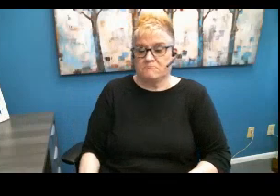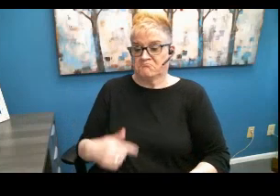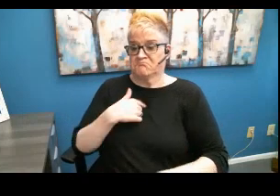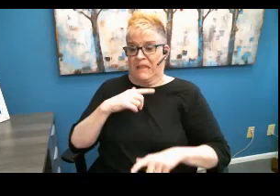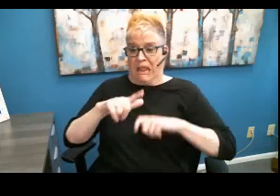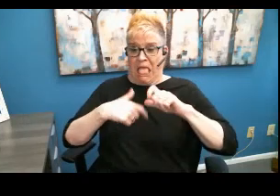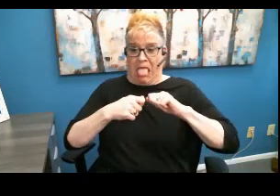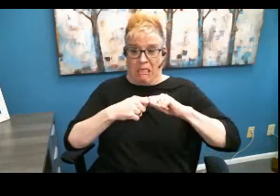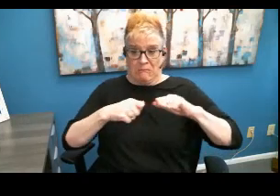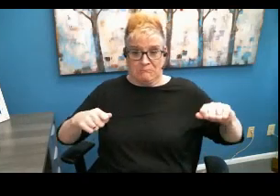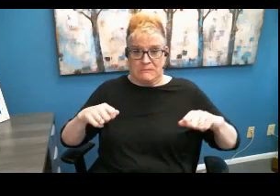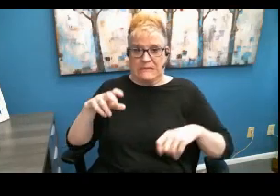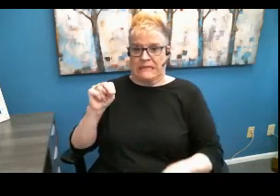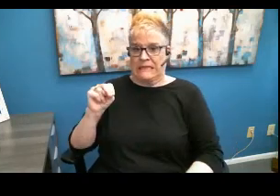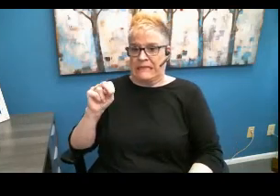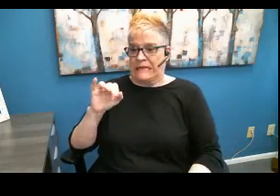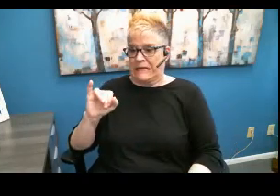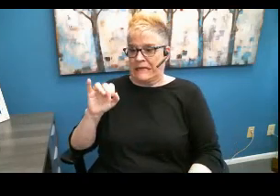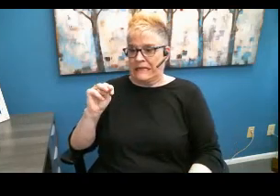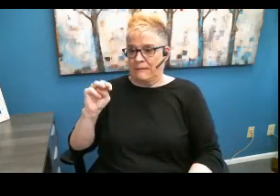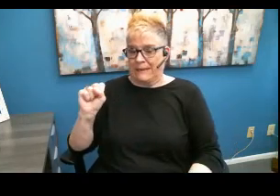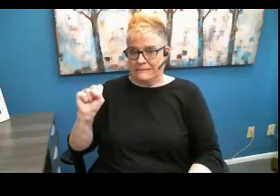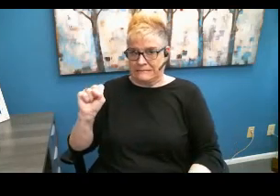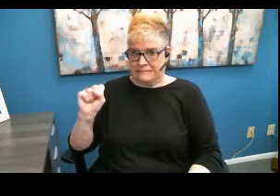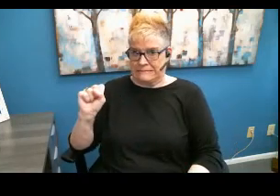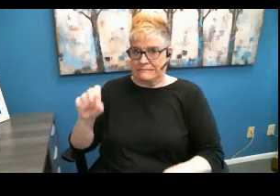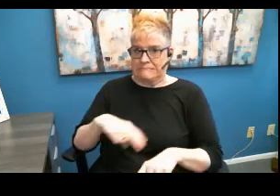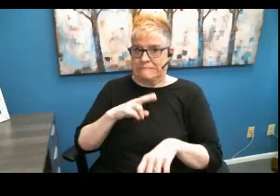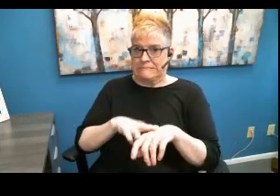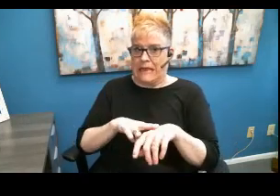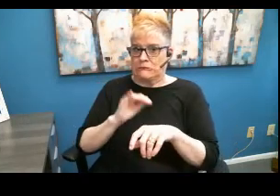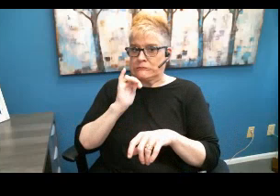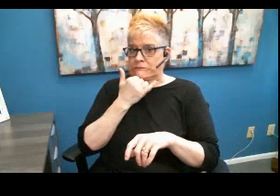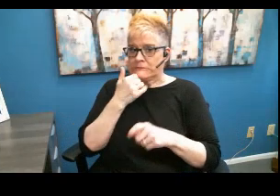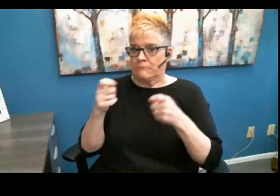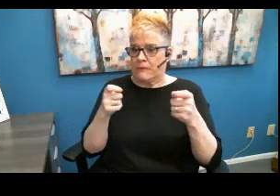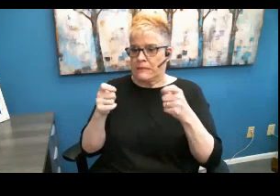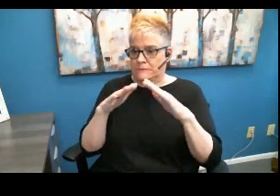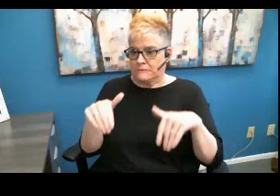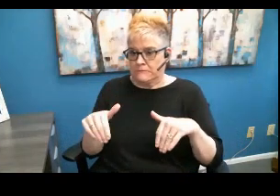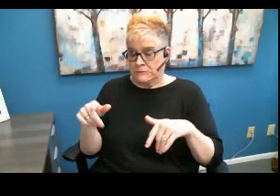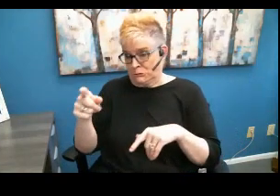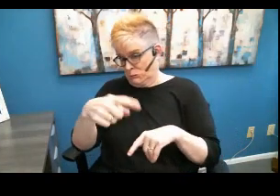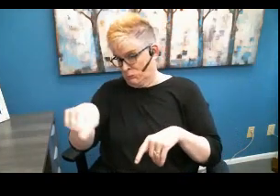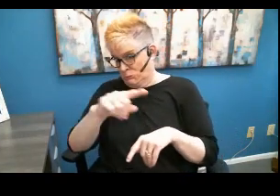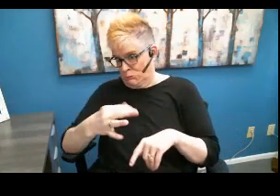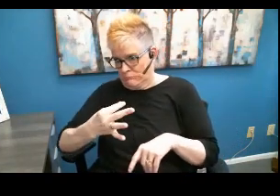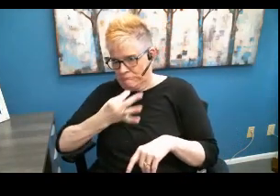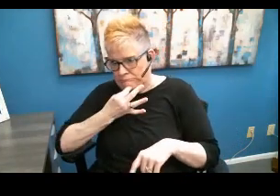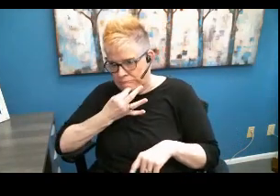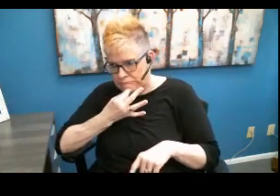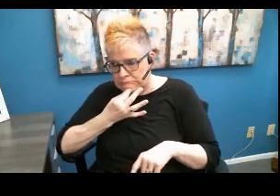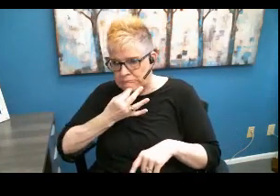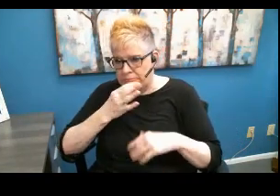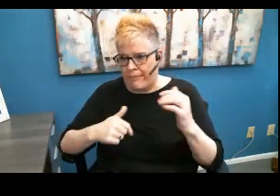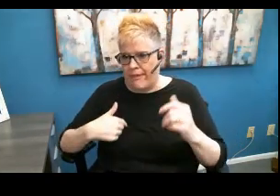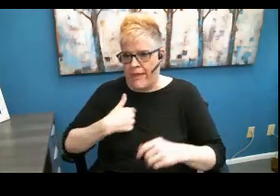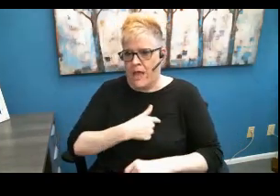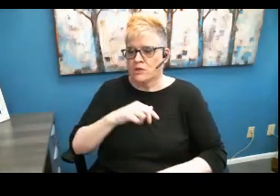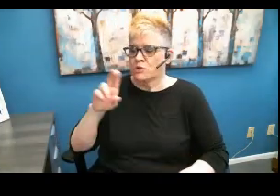incident management. A lot of you are probably more the experts than we are, but UGI is a